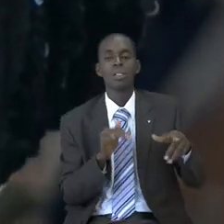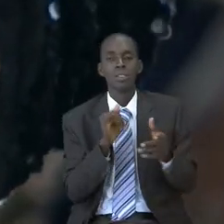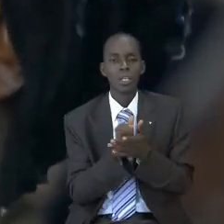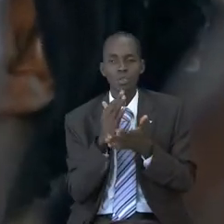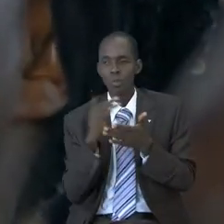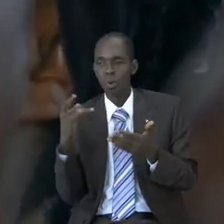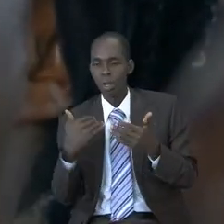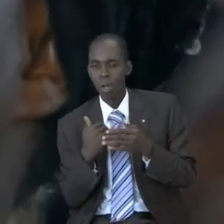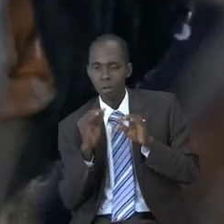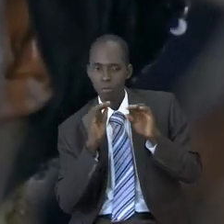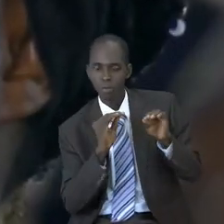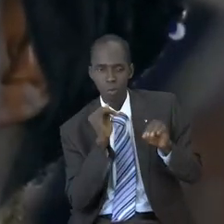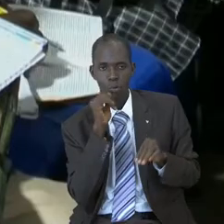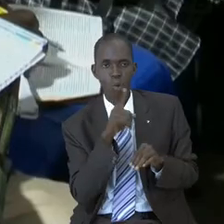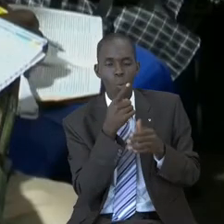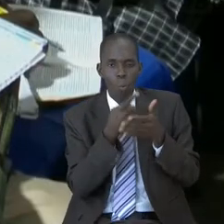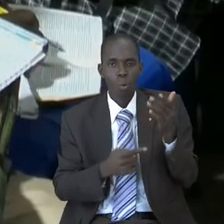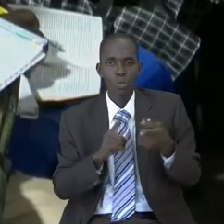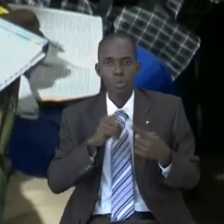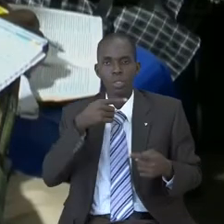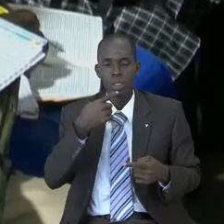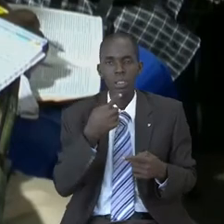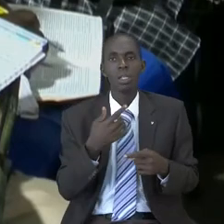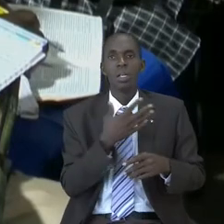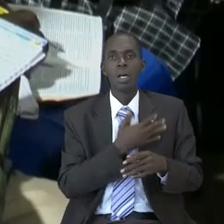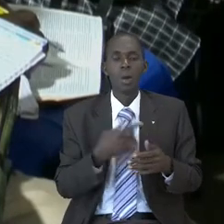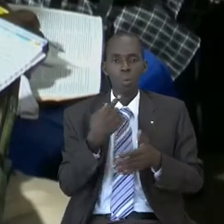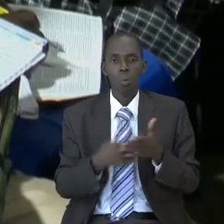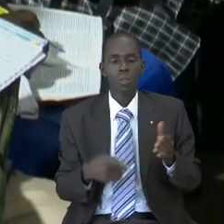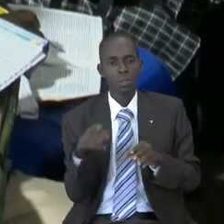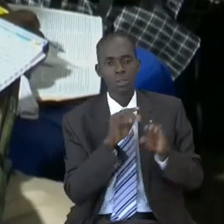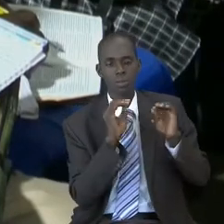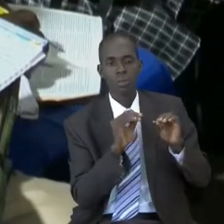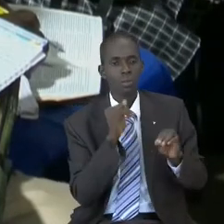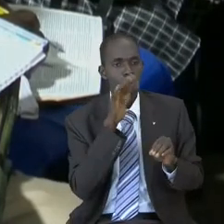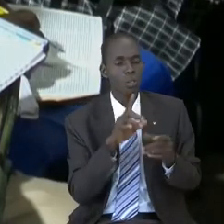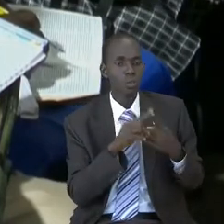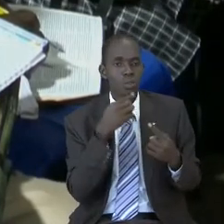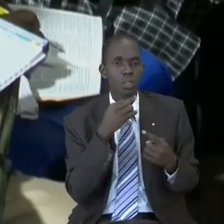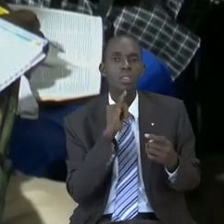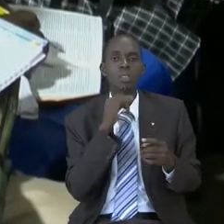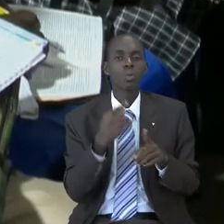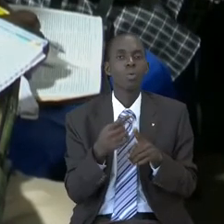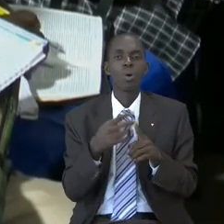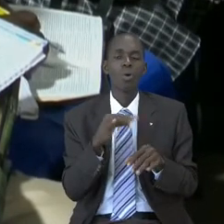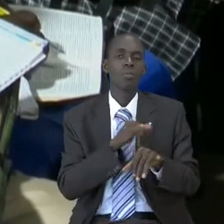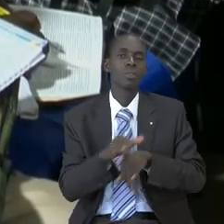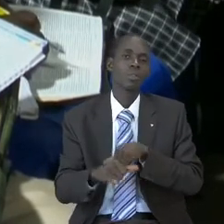put words in your mouth. And the word they put in your mouth is the word of deception.